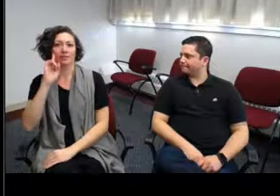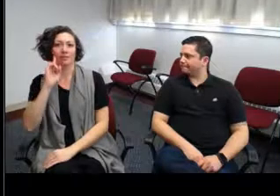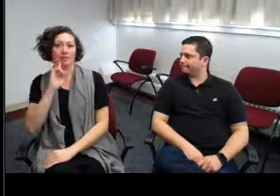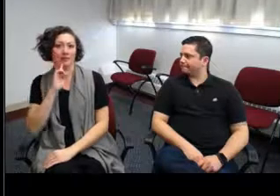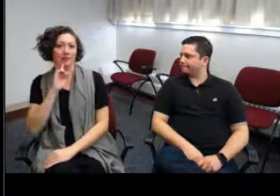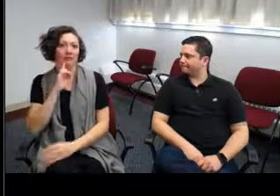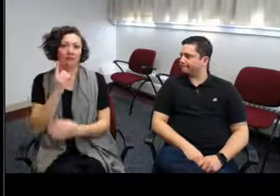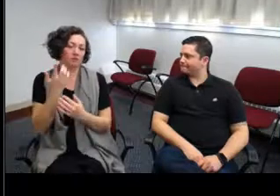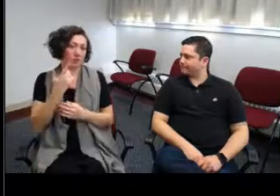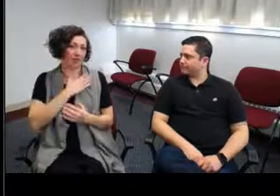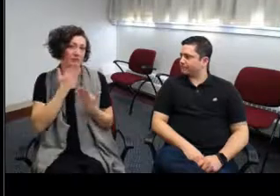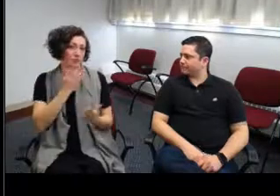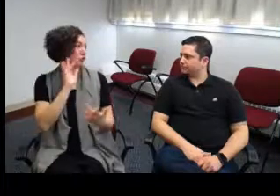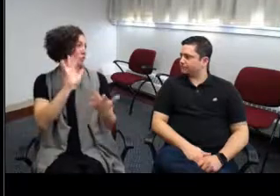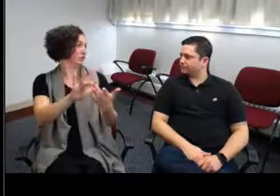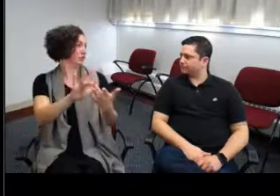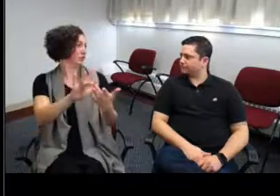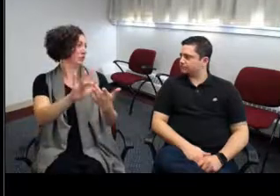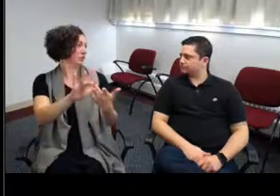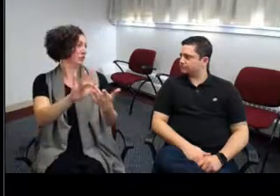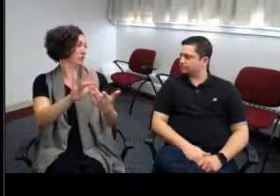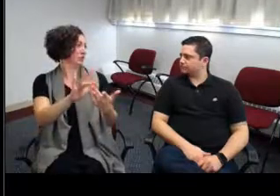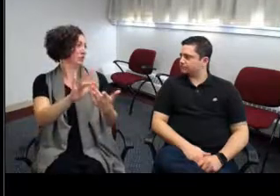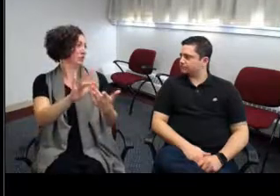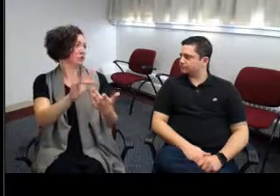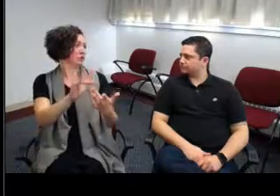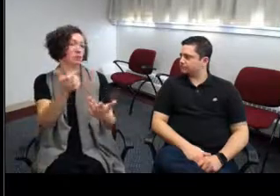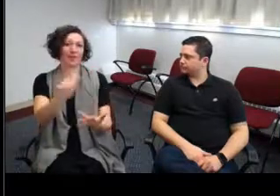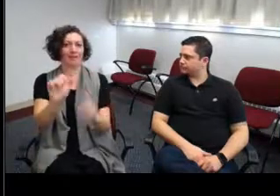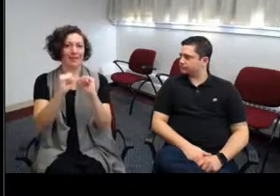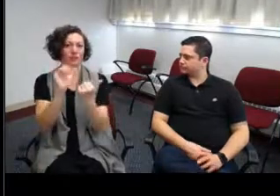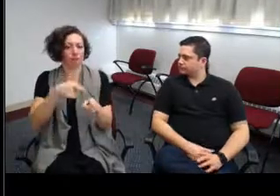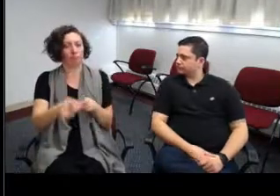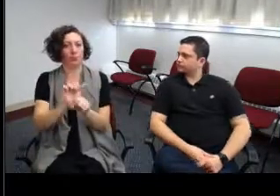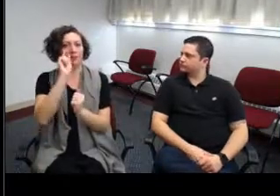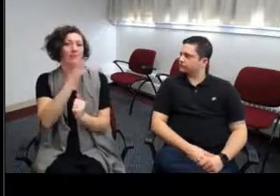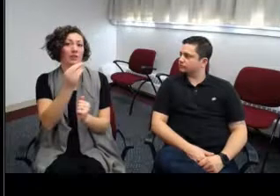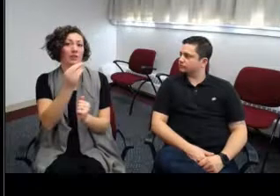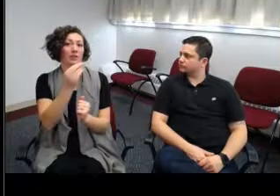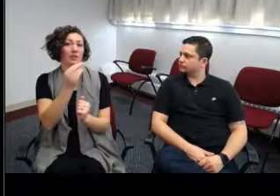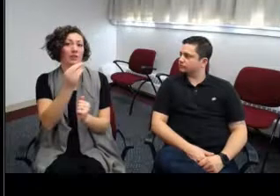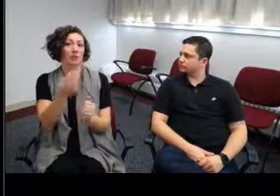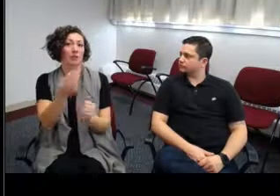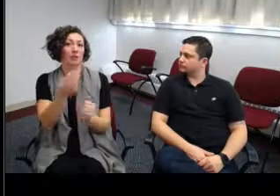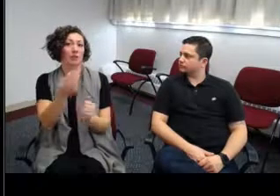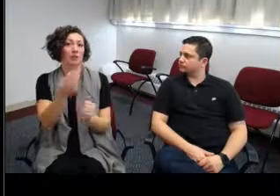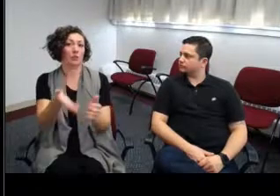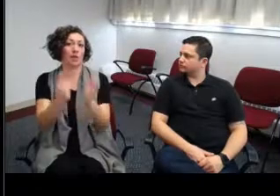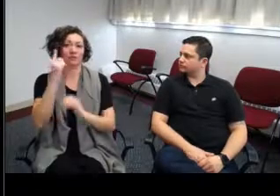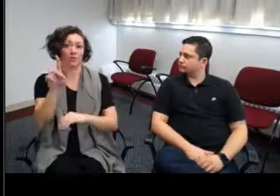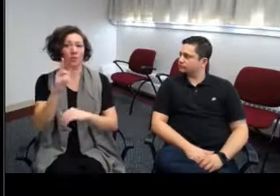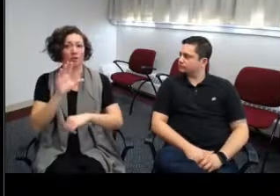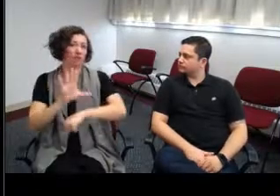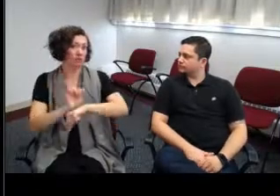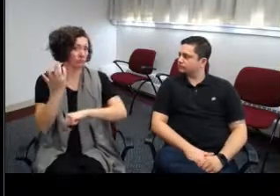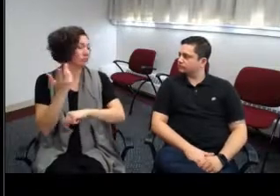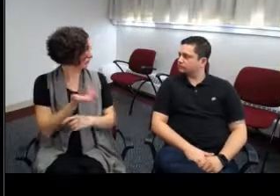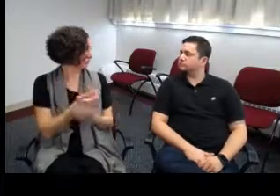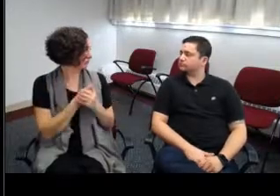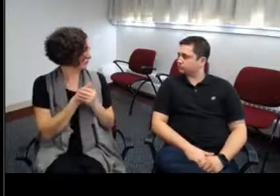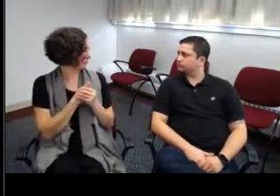a variety of different agencies and organizations that would focus on deafness and the deaf community. So I'd